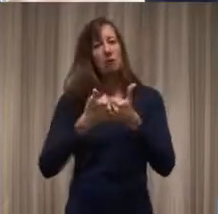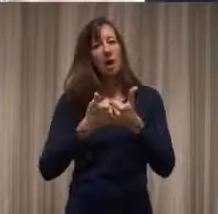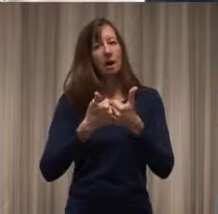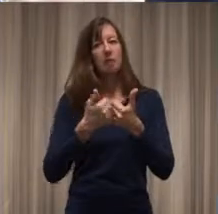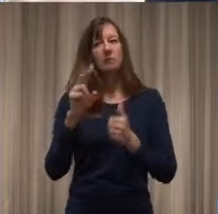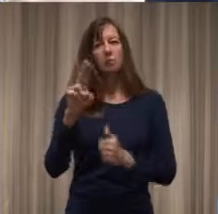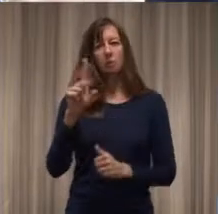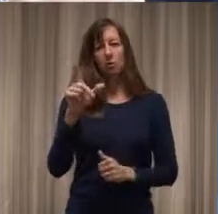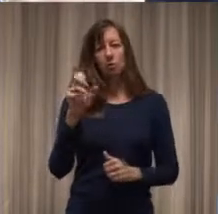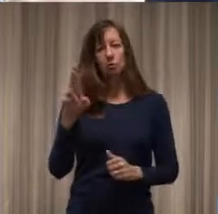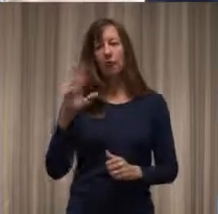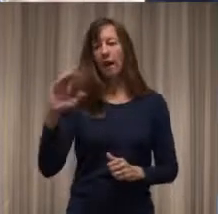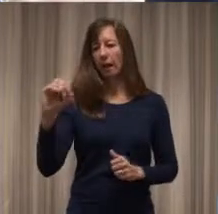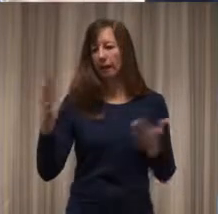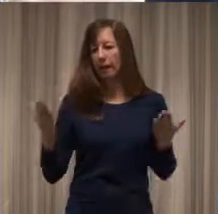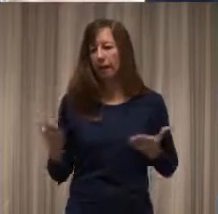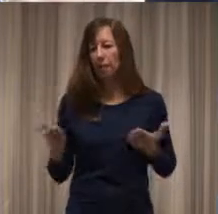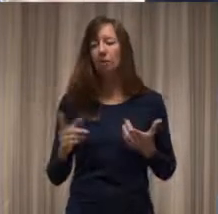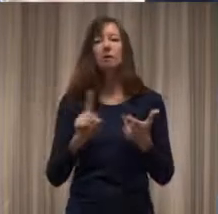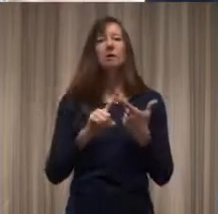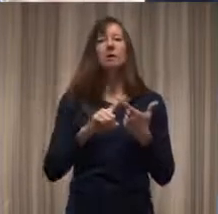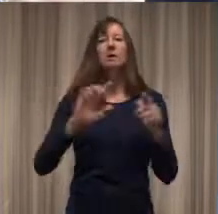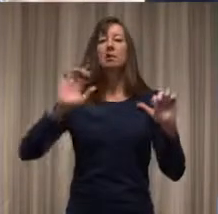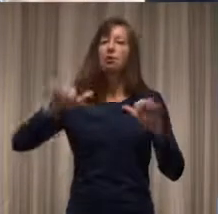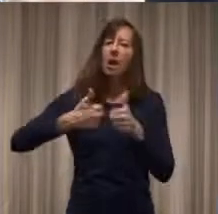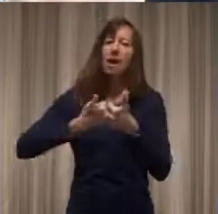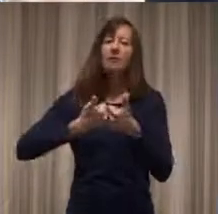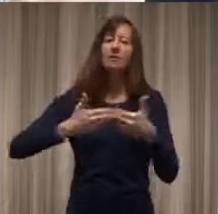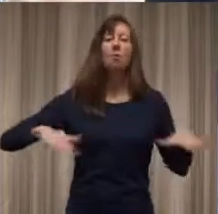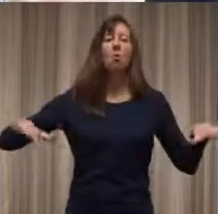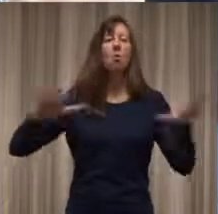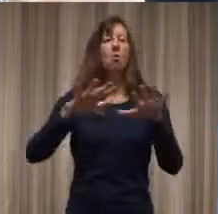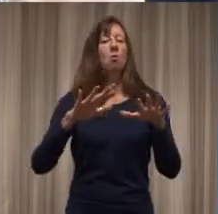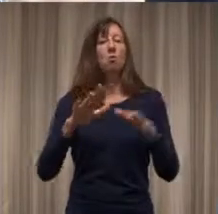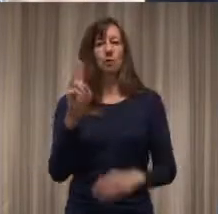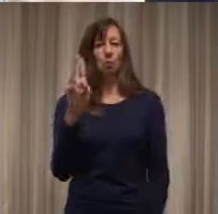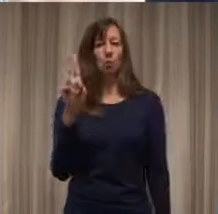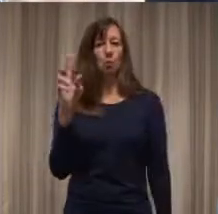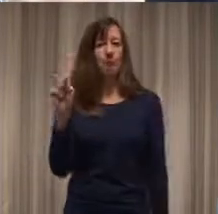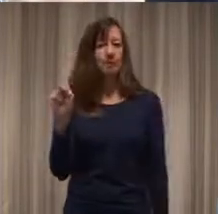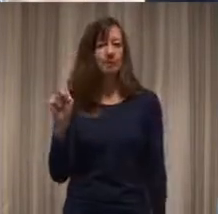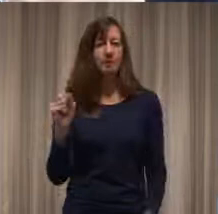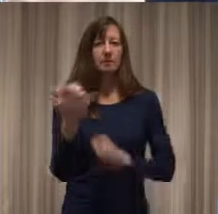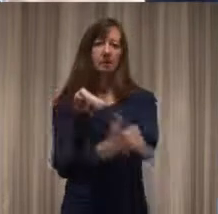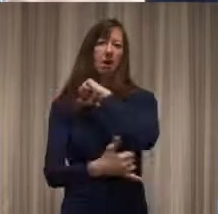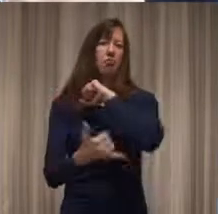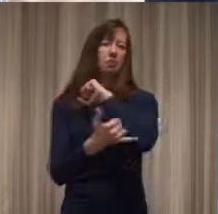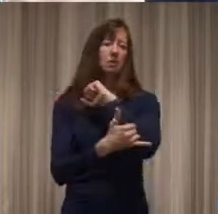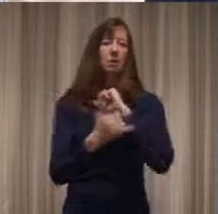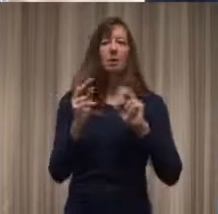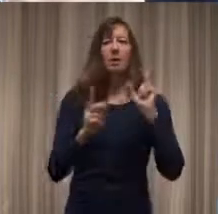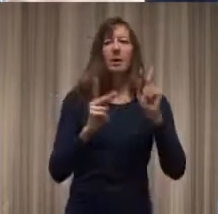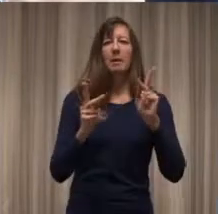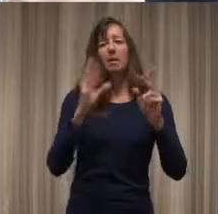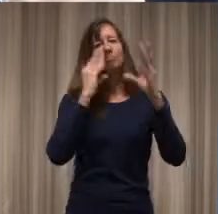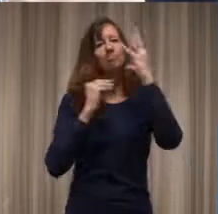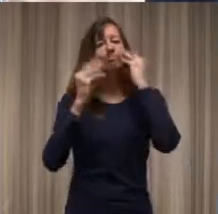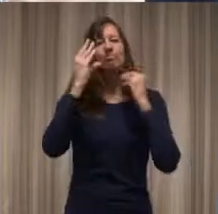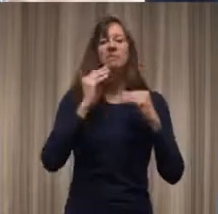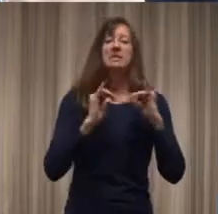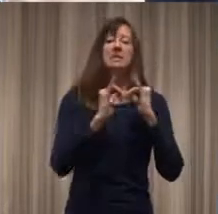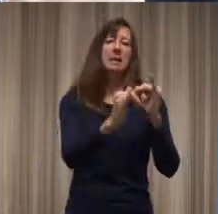York State and everyone in the country, all experiencing this. So I know this is a very difficult ask,